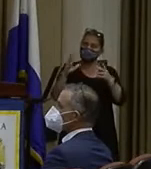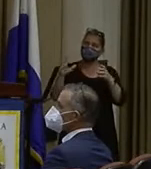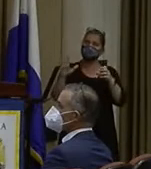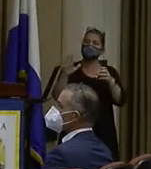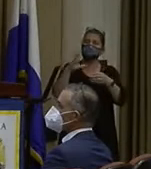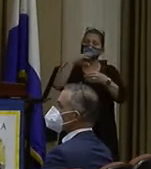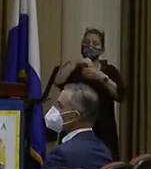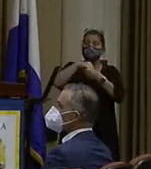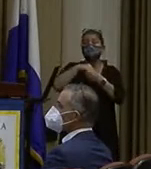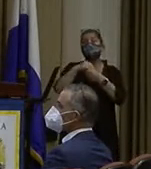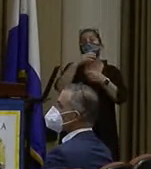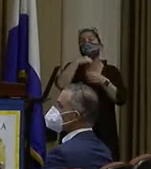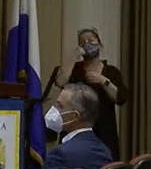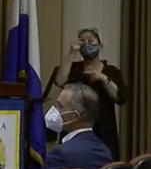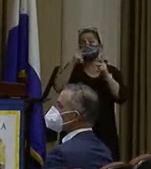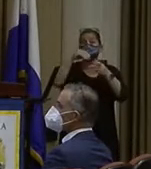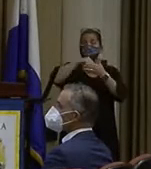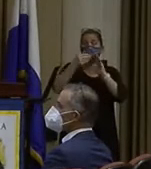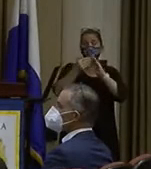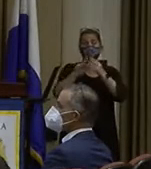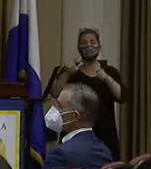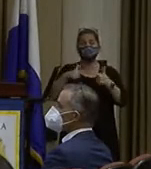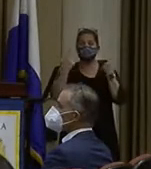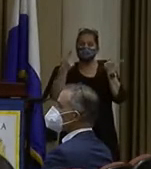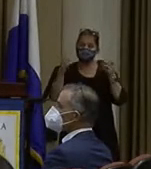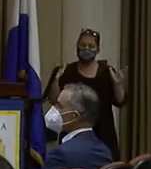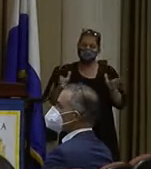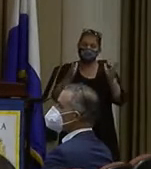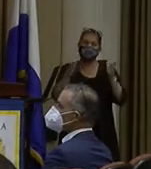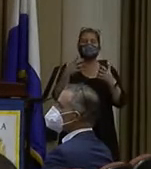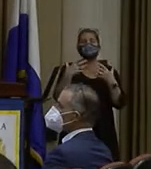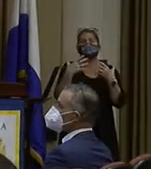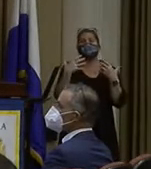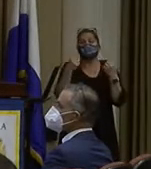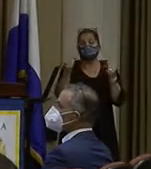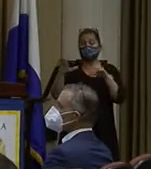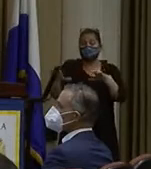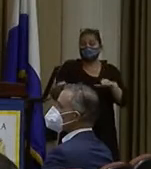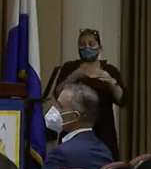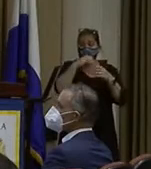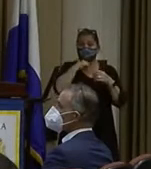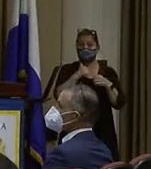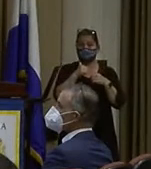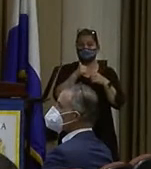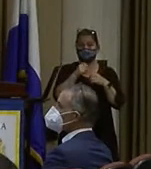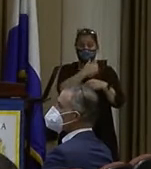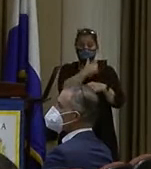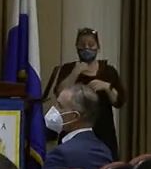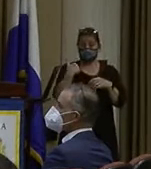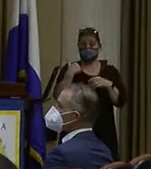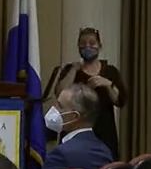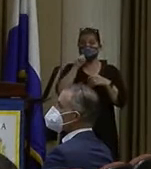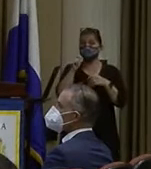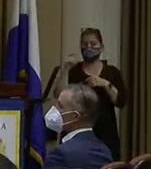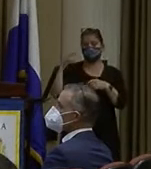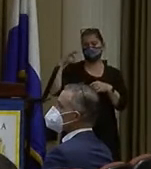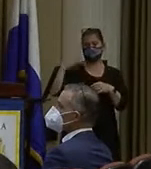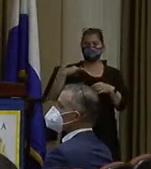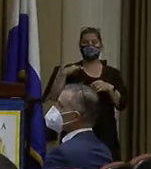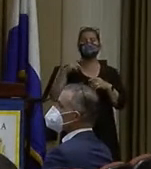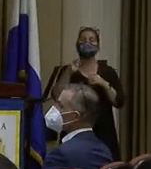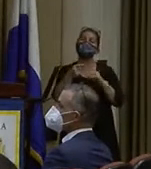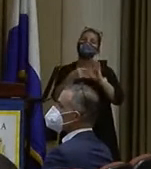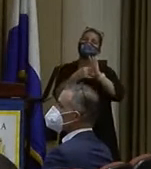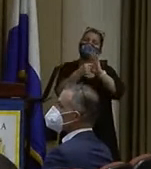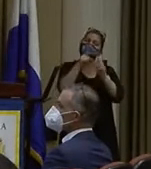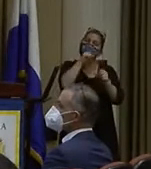older people in community life and promotes healthy and active aging. Membership in the network is not an accreditation. Rather, it reflects